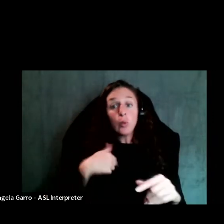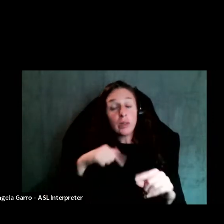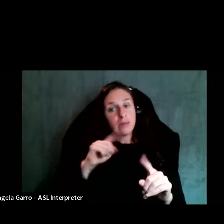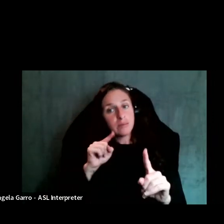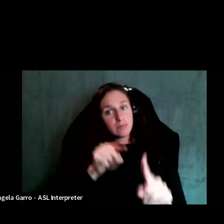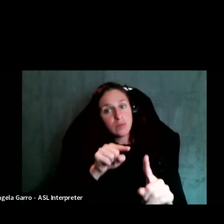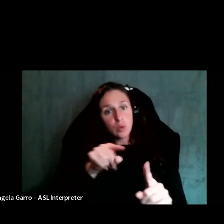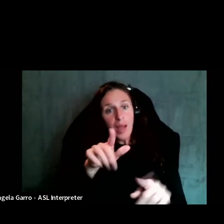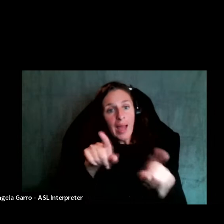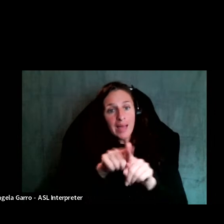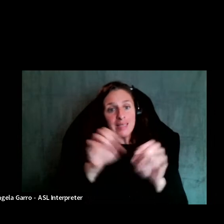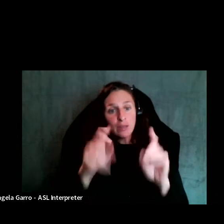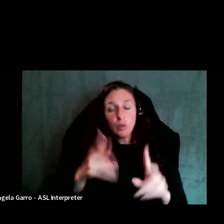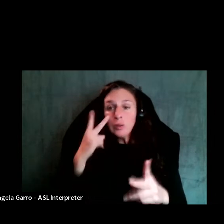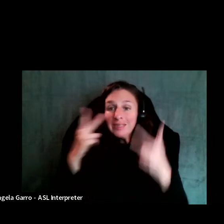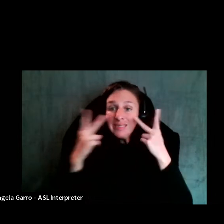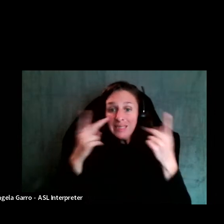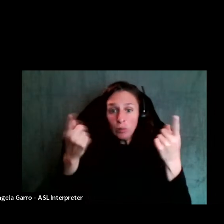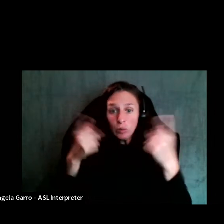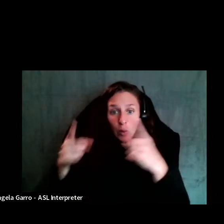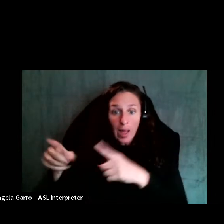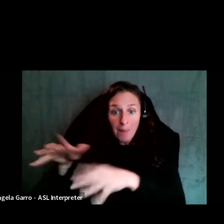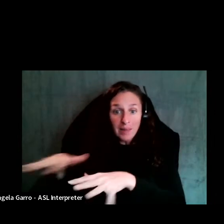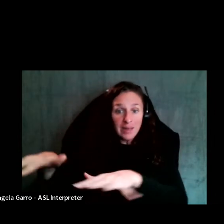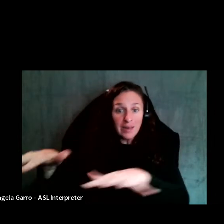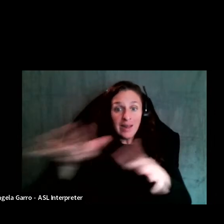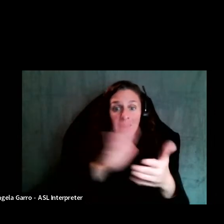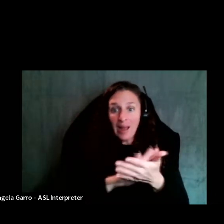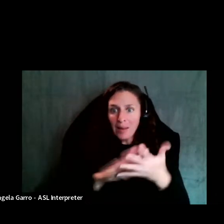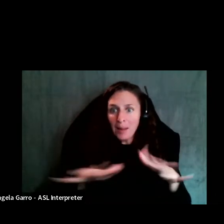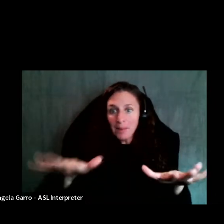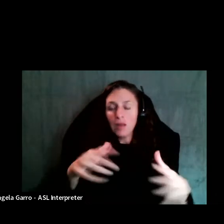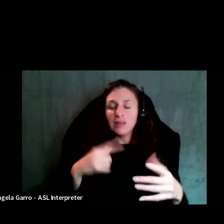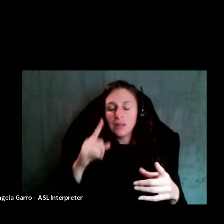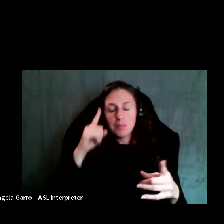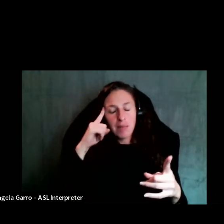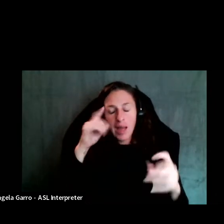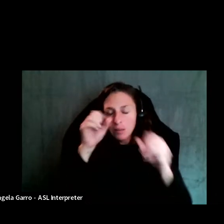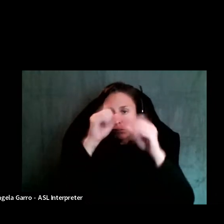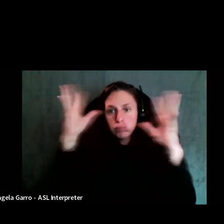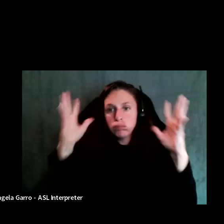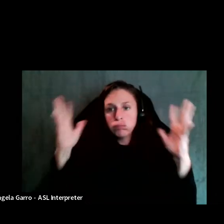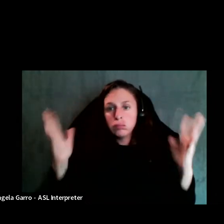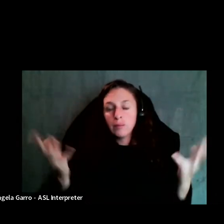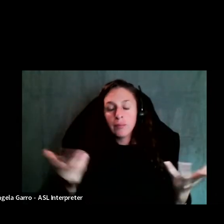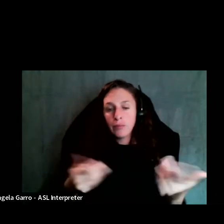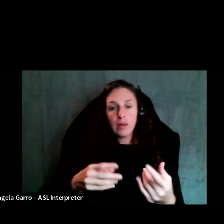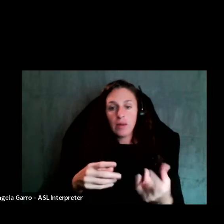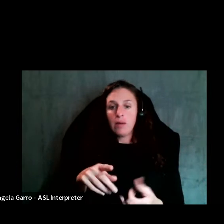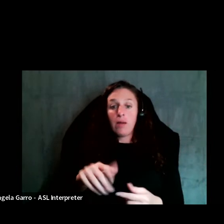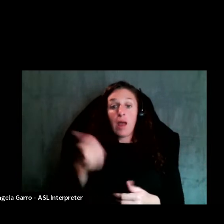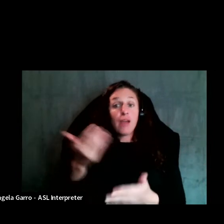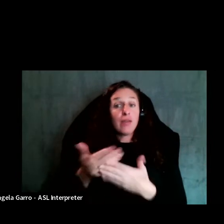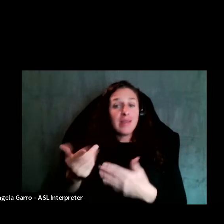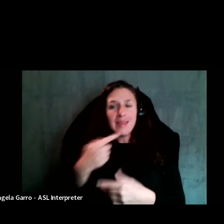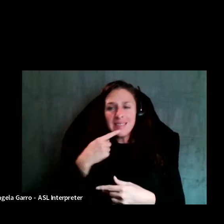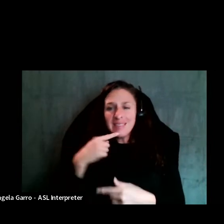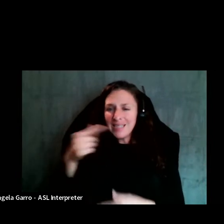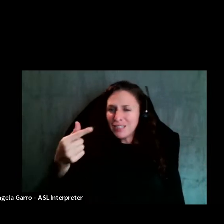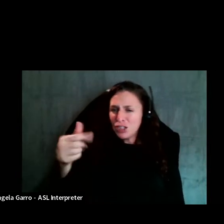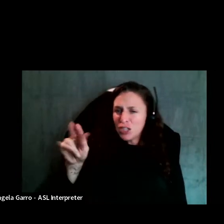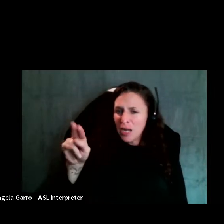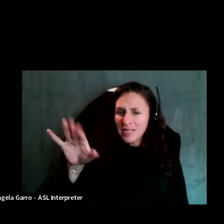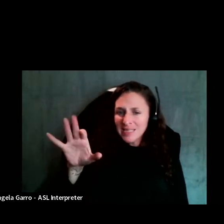because we see what's happening in academia, and it's just mind-blowing. Another thing that was said was genocide and